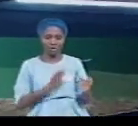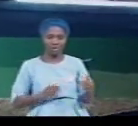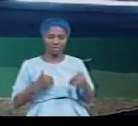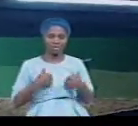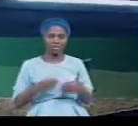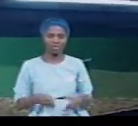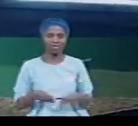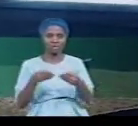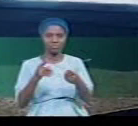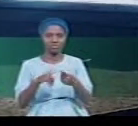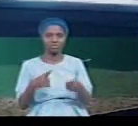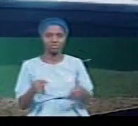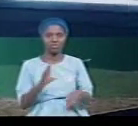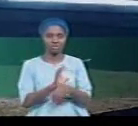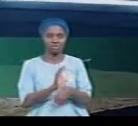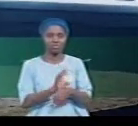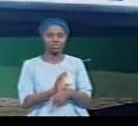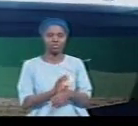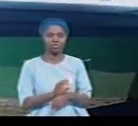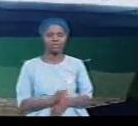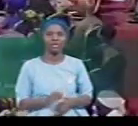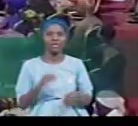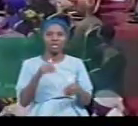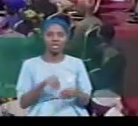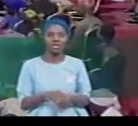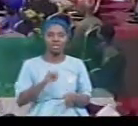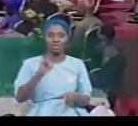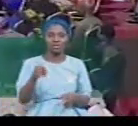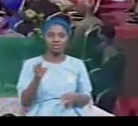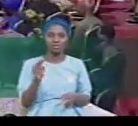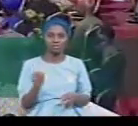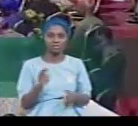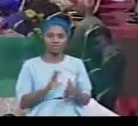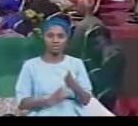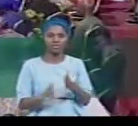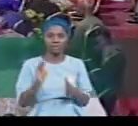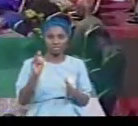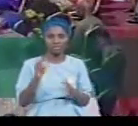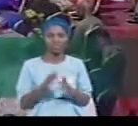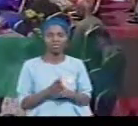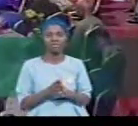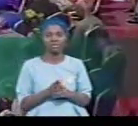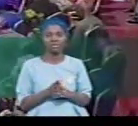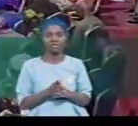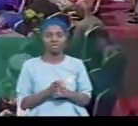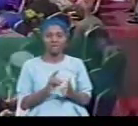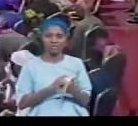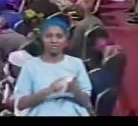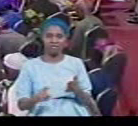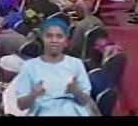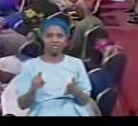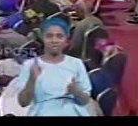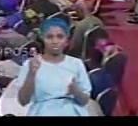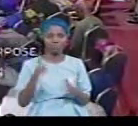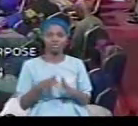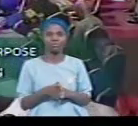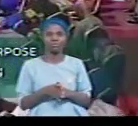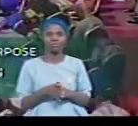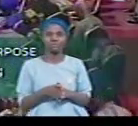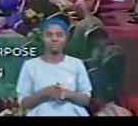the church. John chapter 17, verse 21. In John